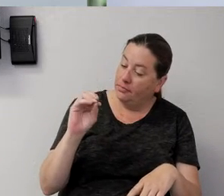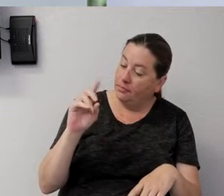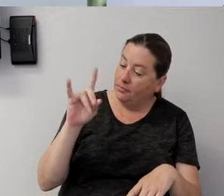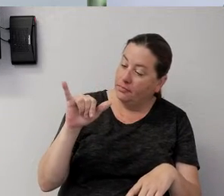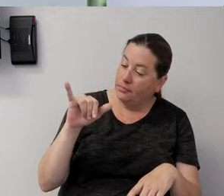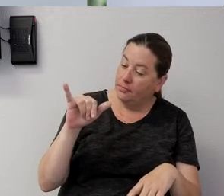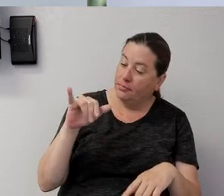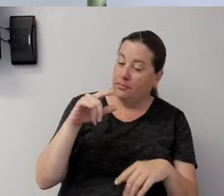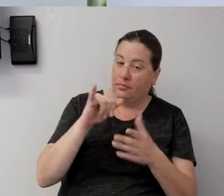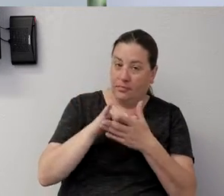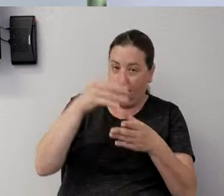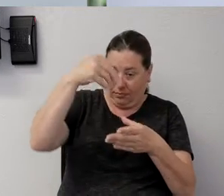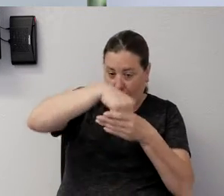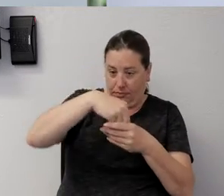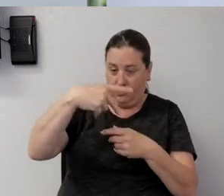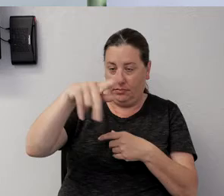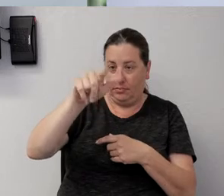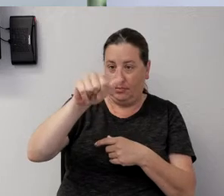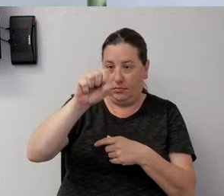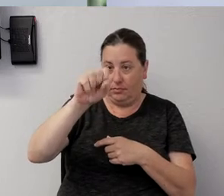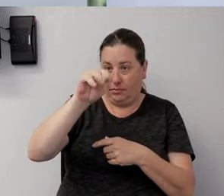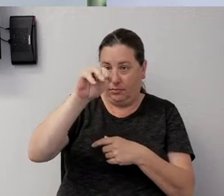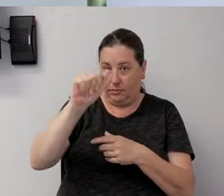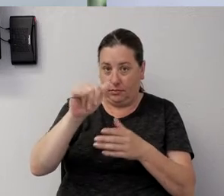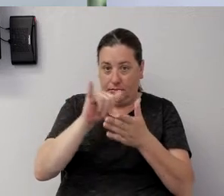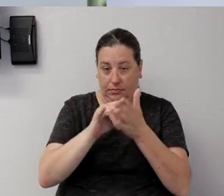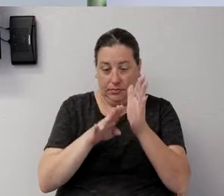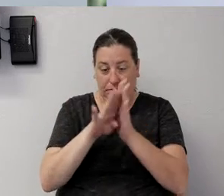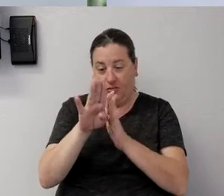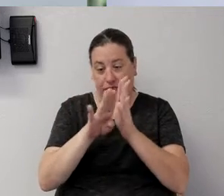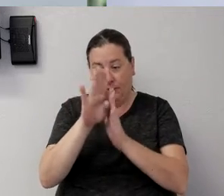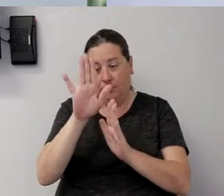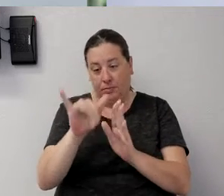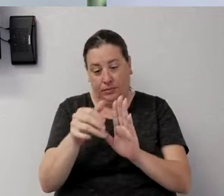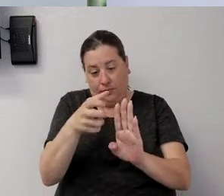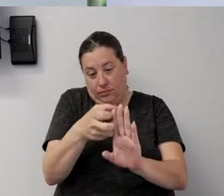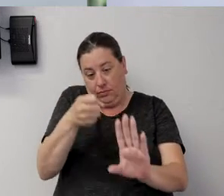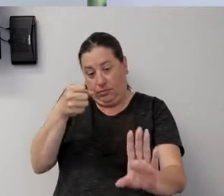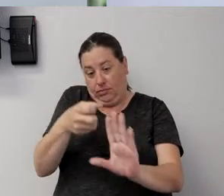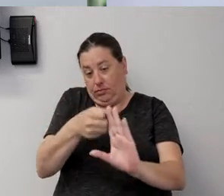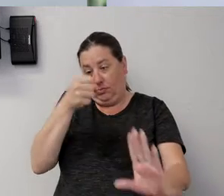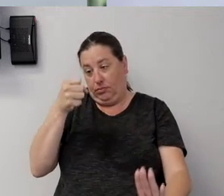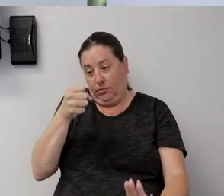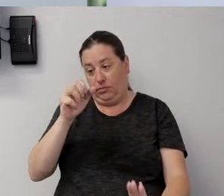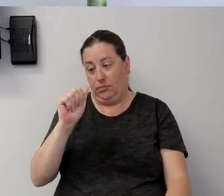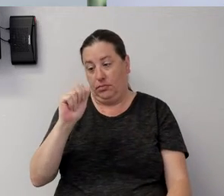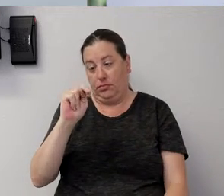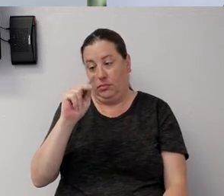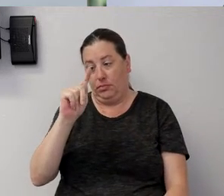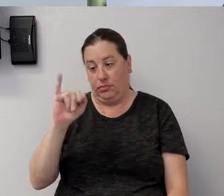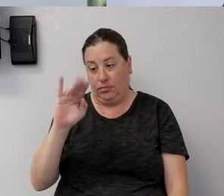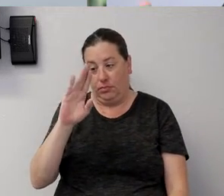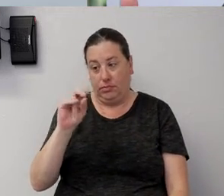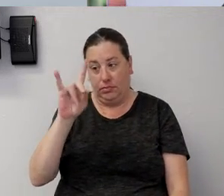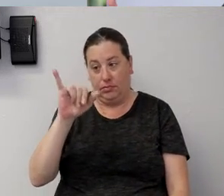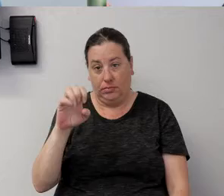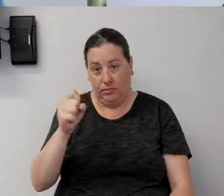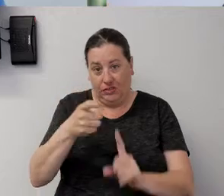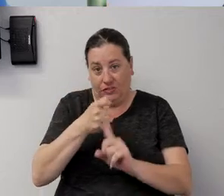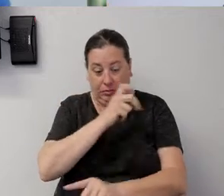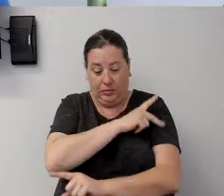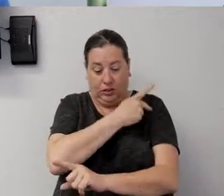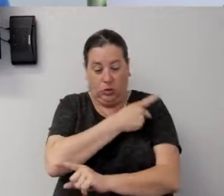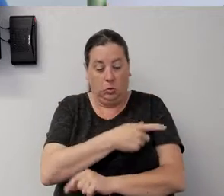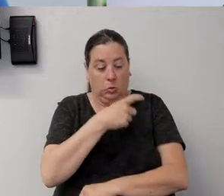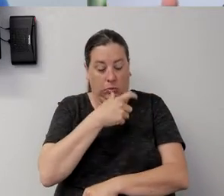plasma that is developed by extracting the antibodies out of patients that had the virus